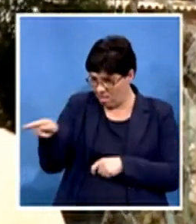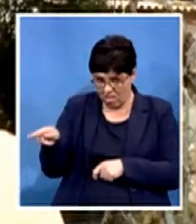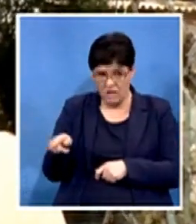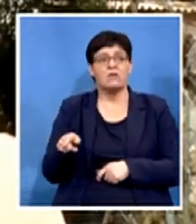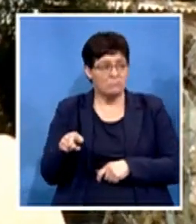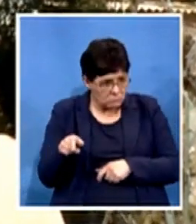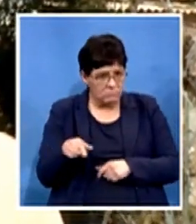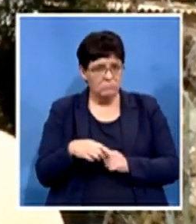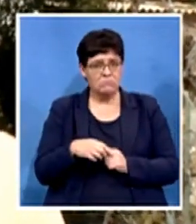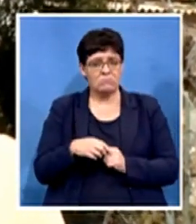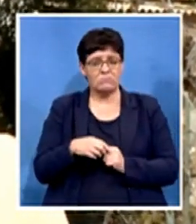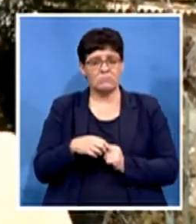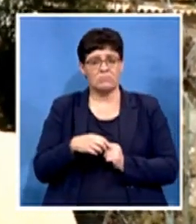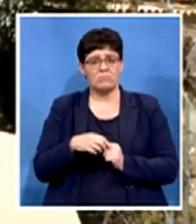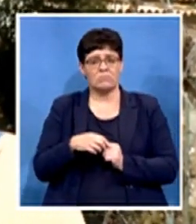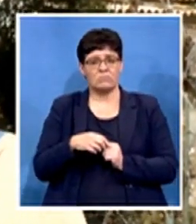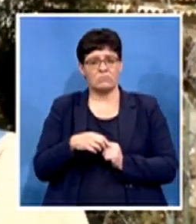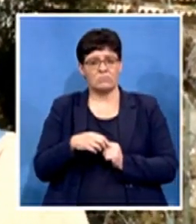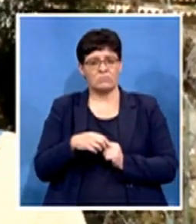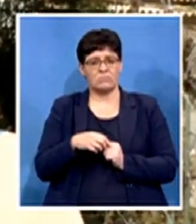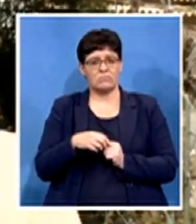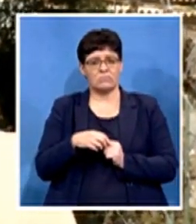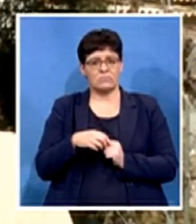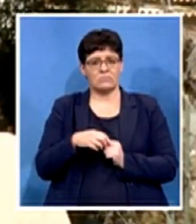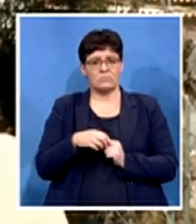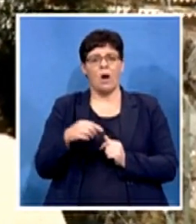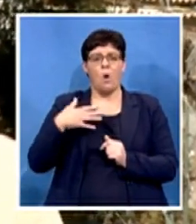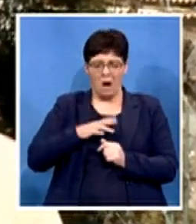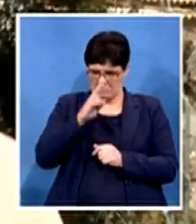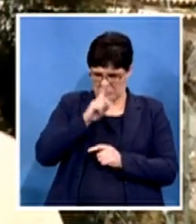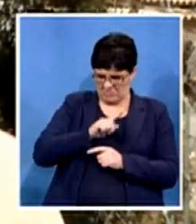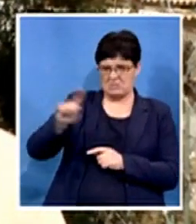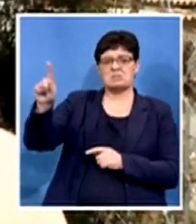I want to see to road the jail. Yeah.